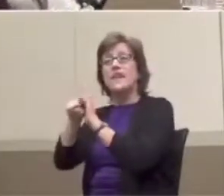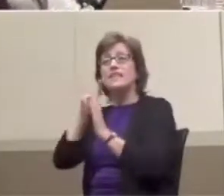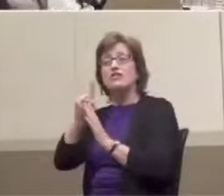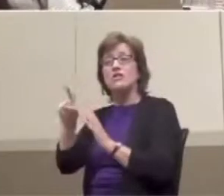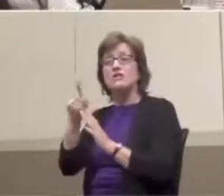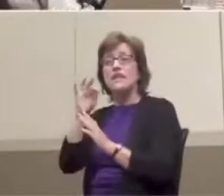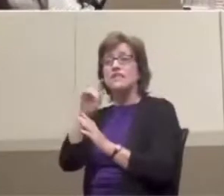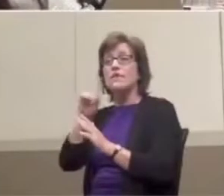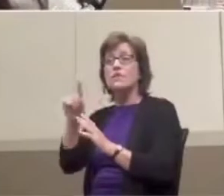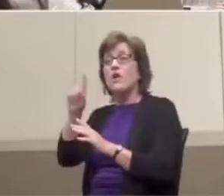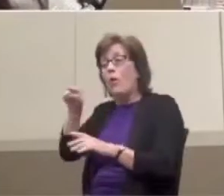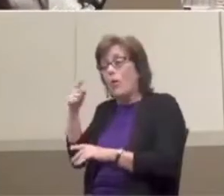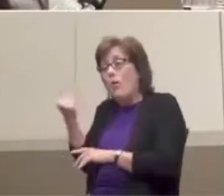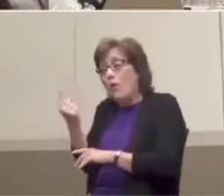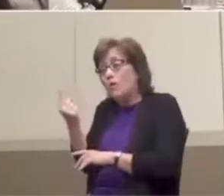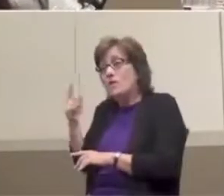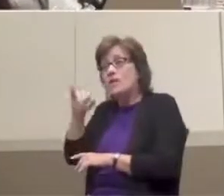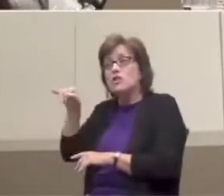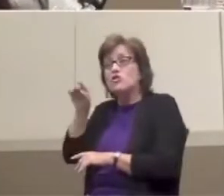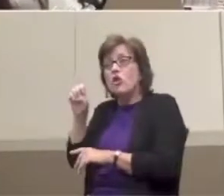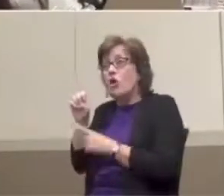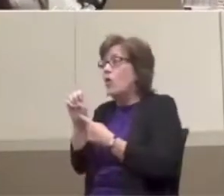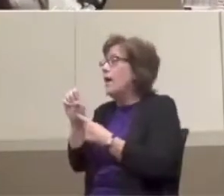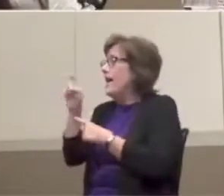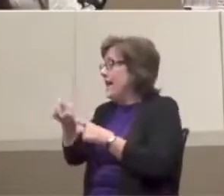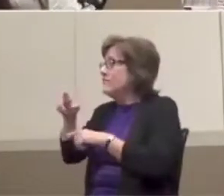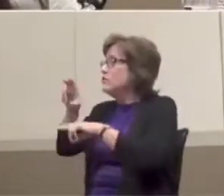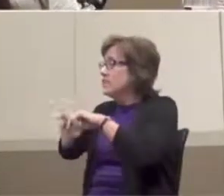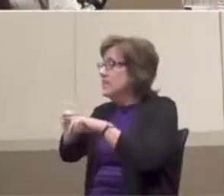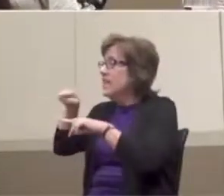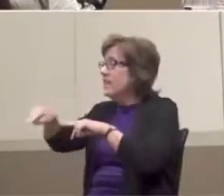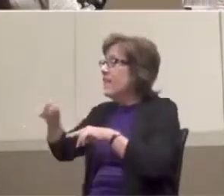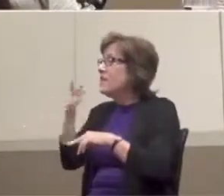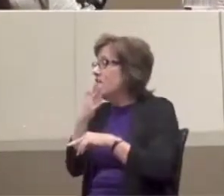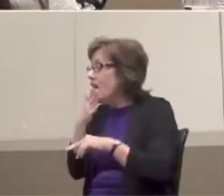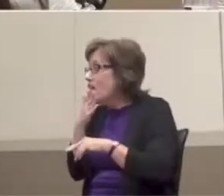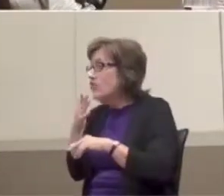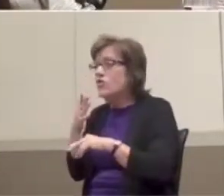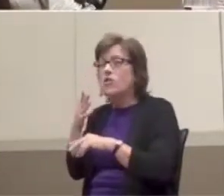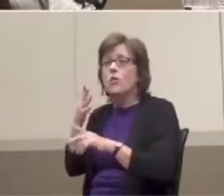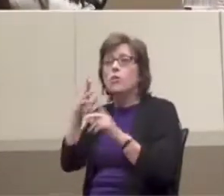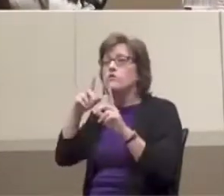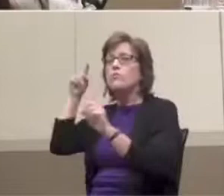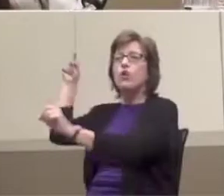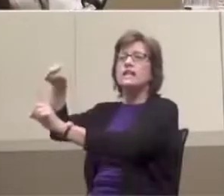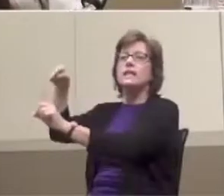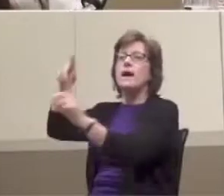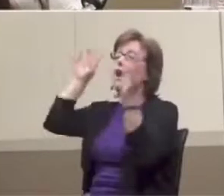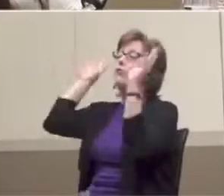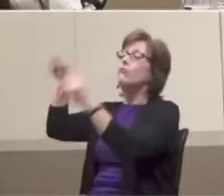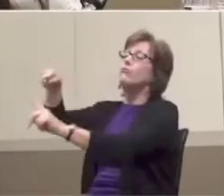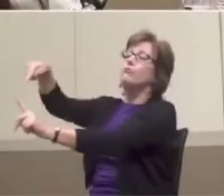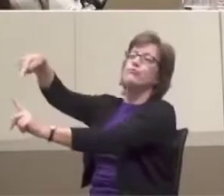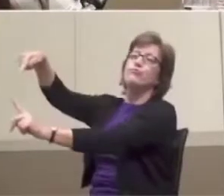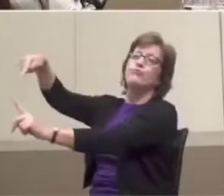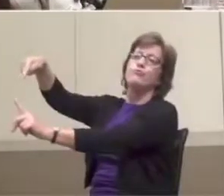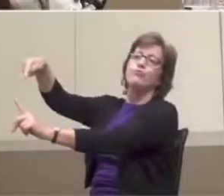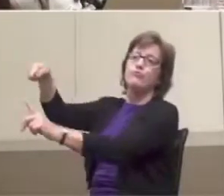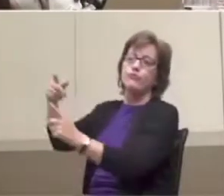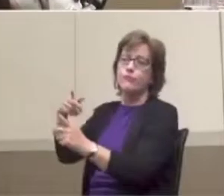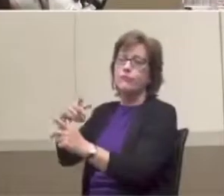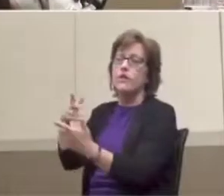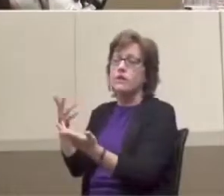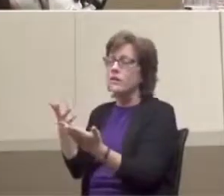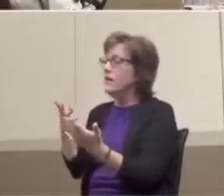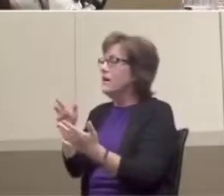was only Joe had to sit on a particular dot, that it could really single him out. The adaptive equipment was similar,